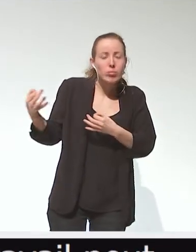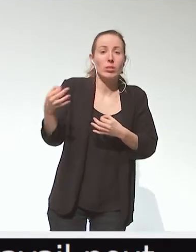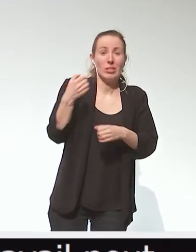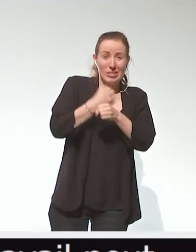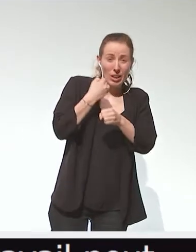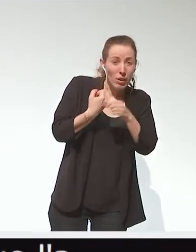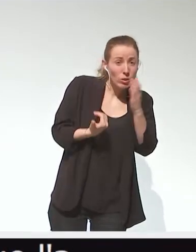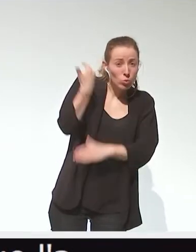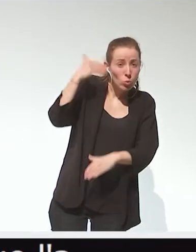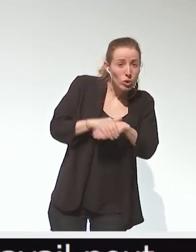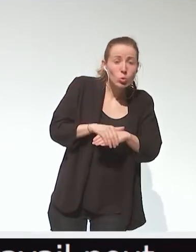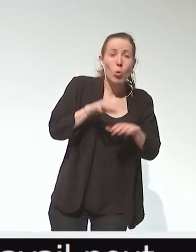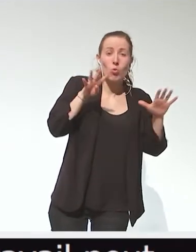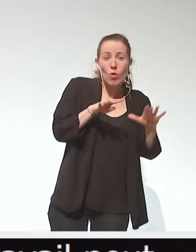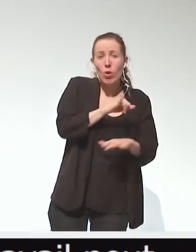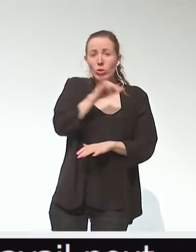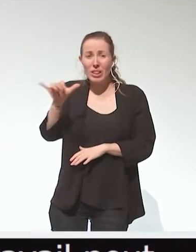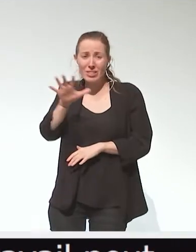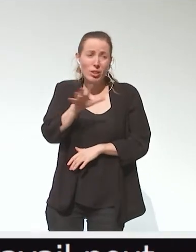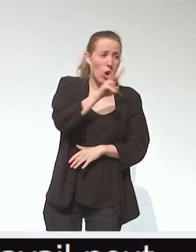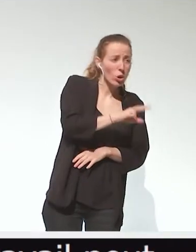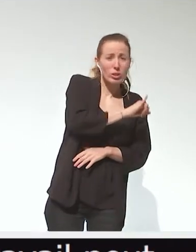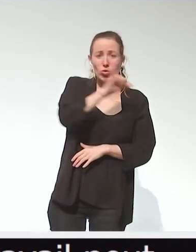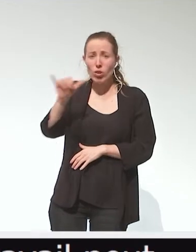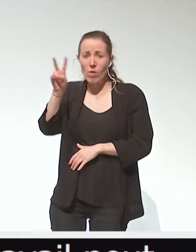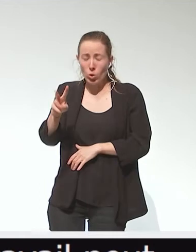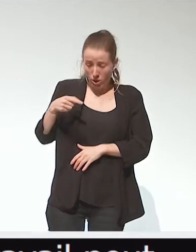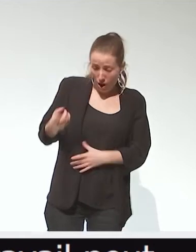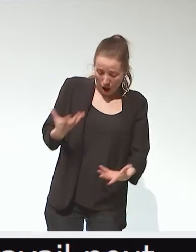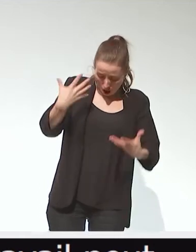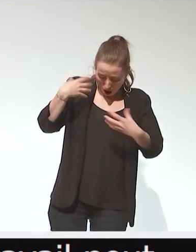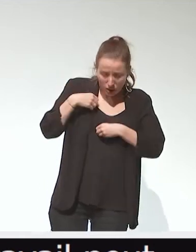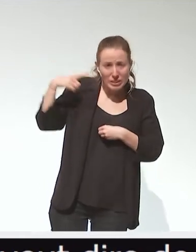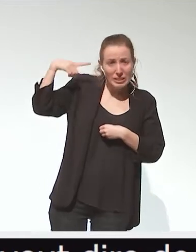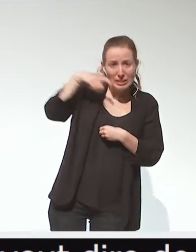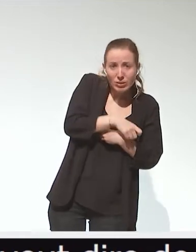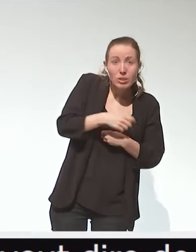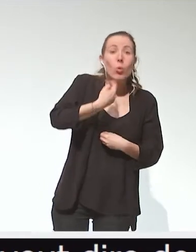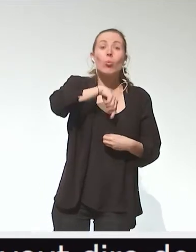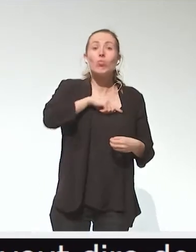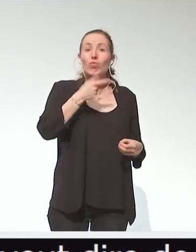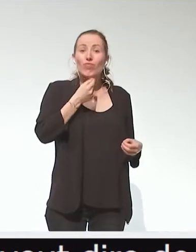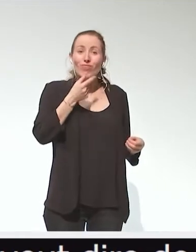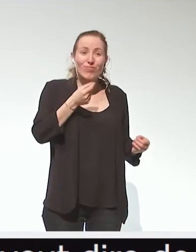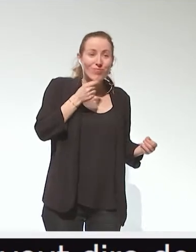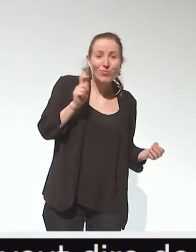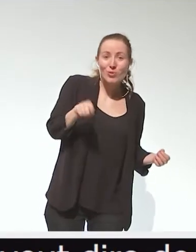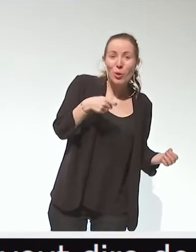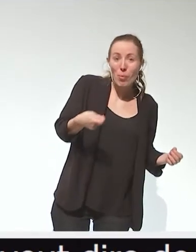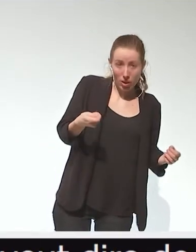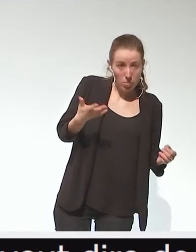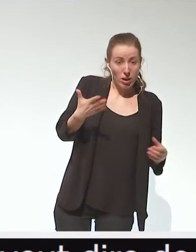and teach them this process, a process that seems very normal to us, but we have to teach